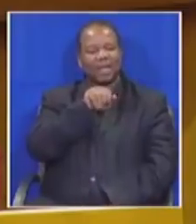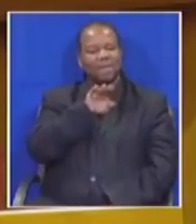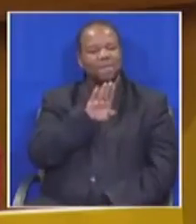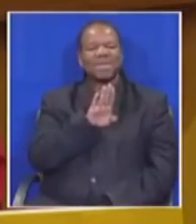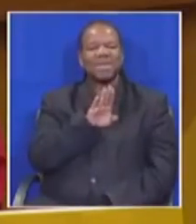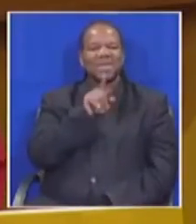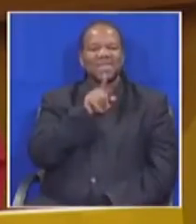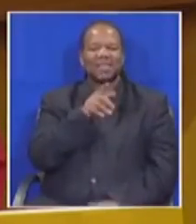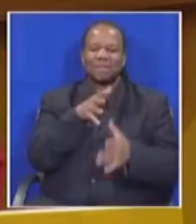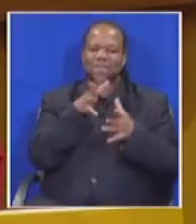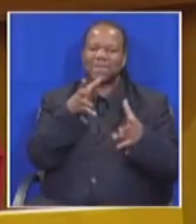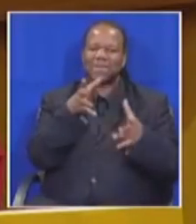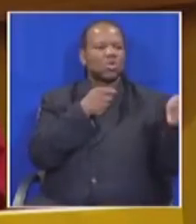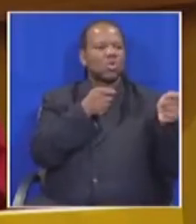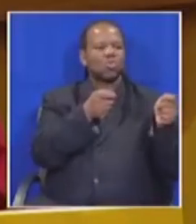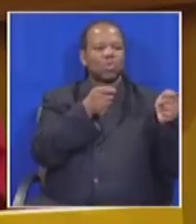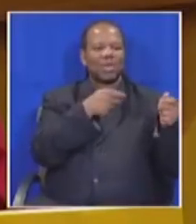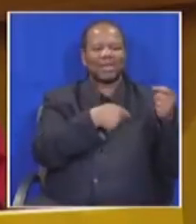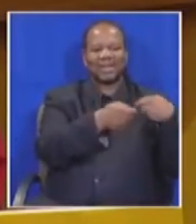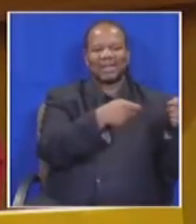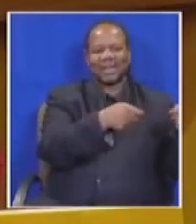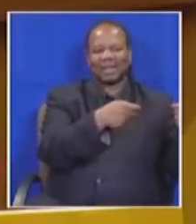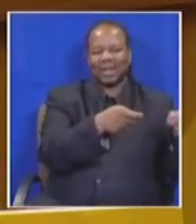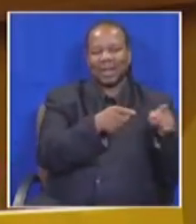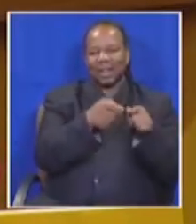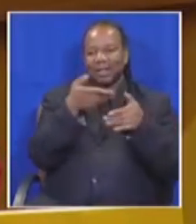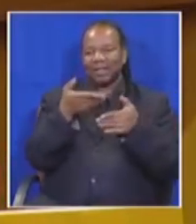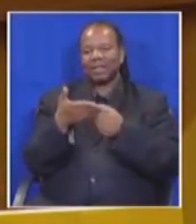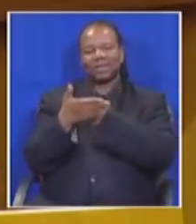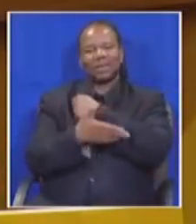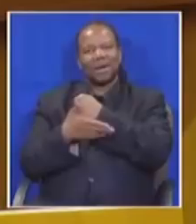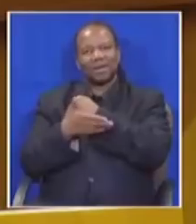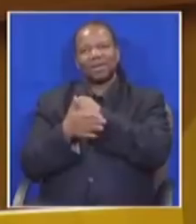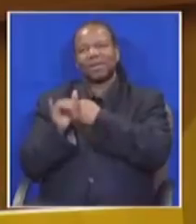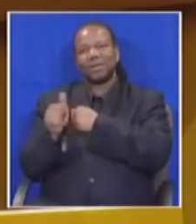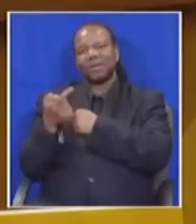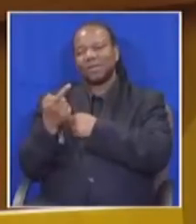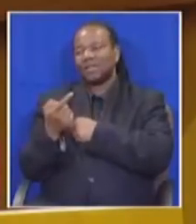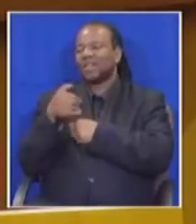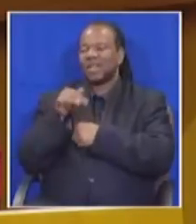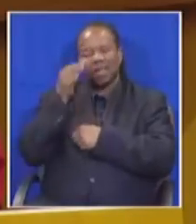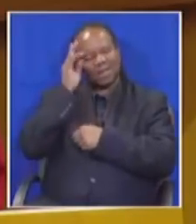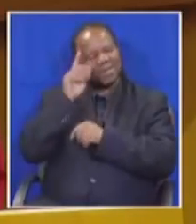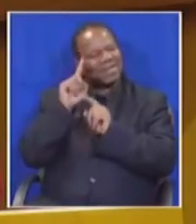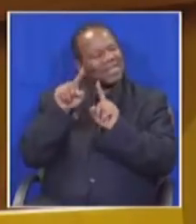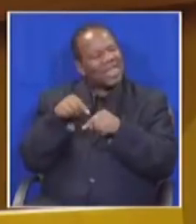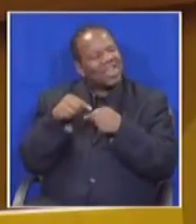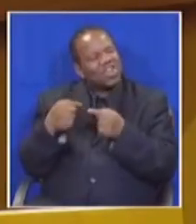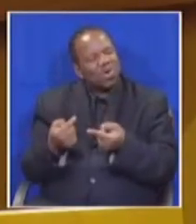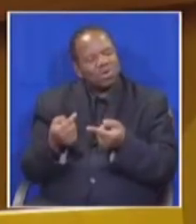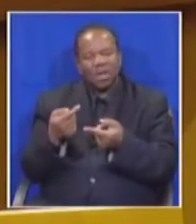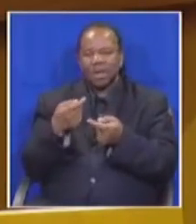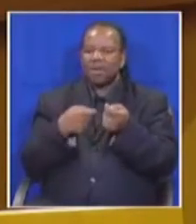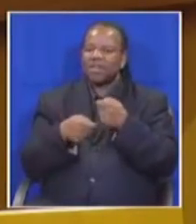in the world, and is why in parts of this country where the government cannot deliver books, the SAB can deliver